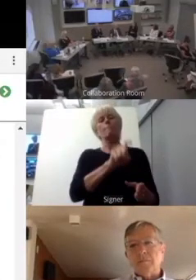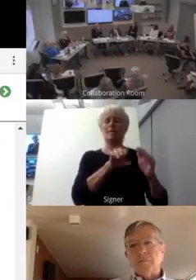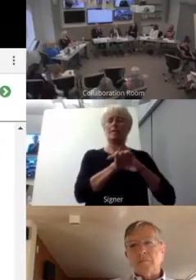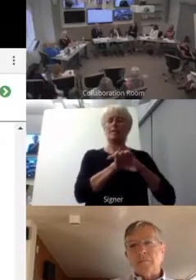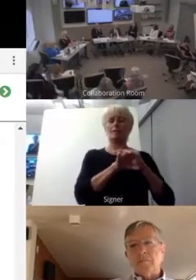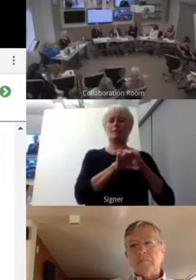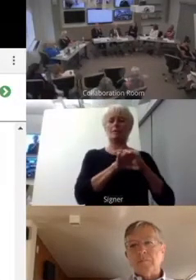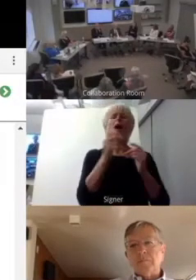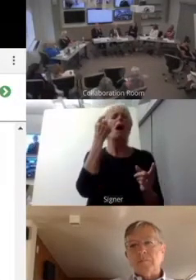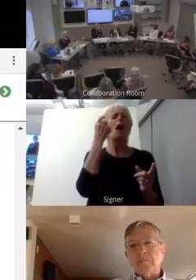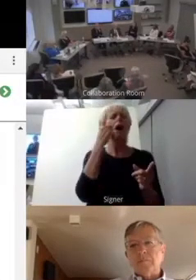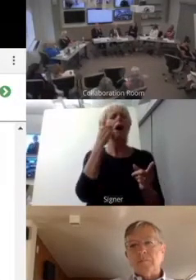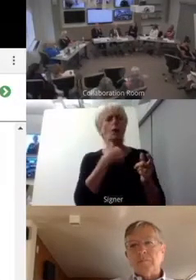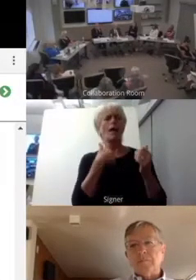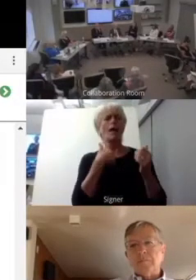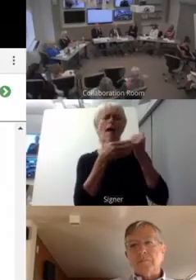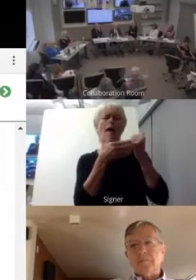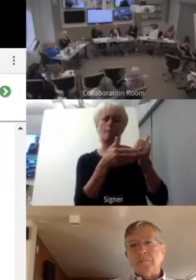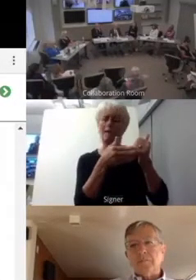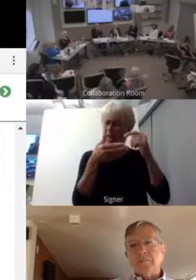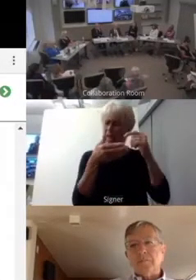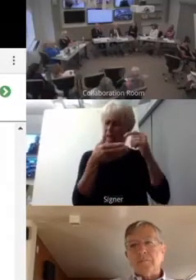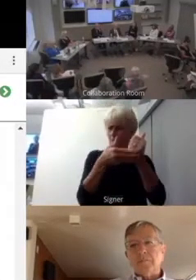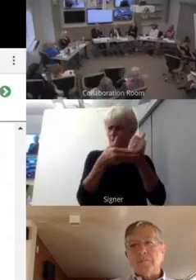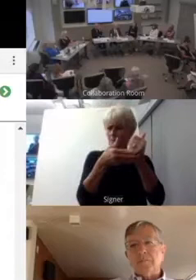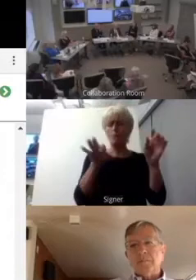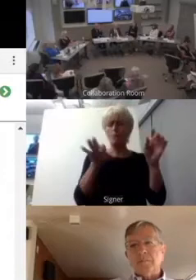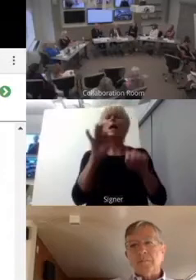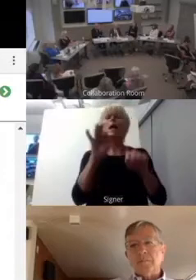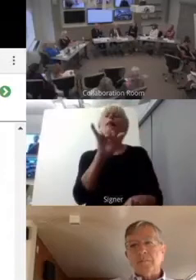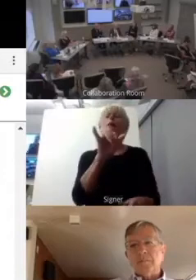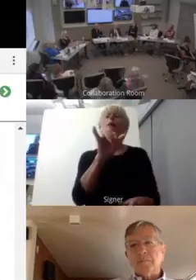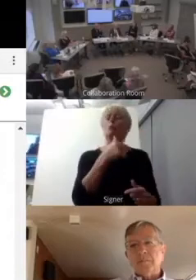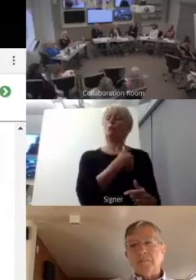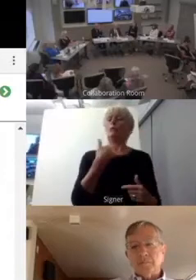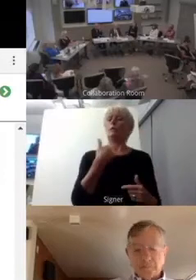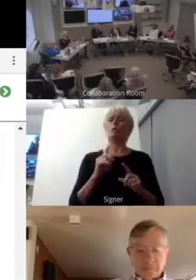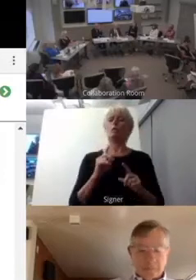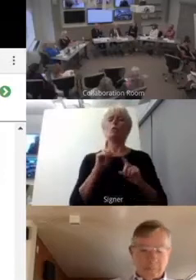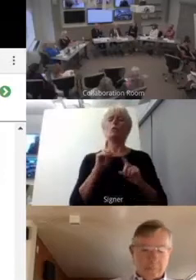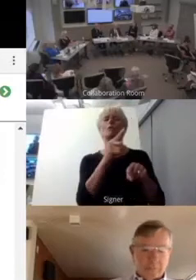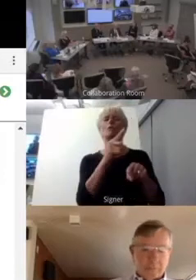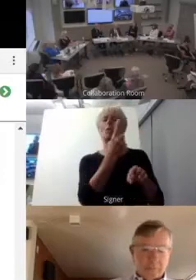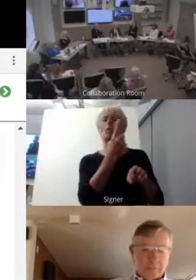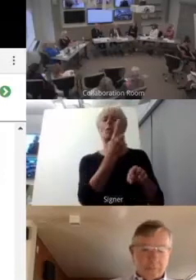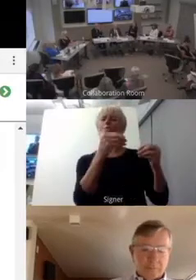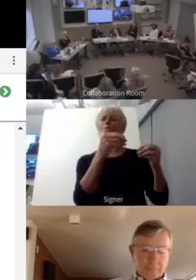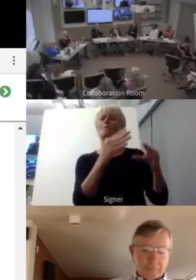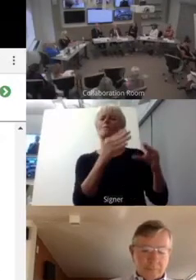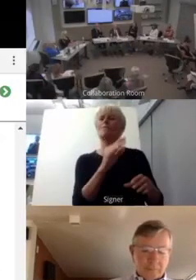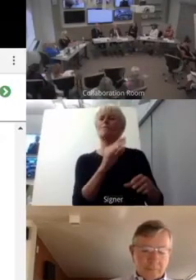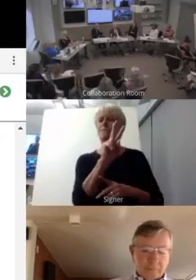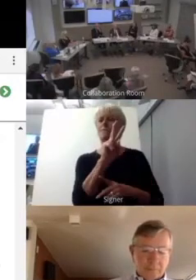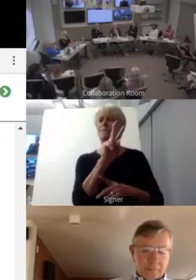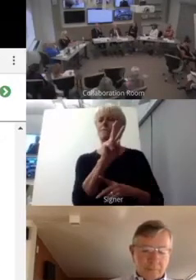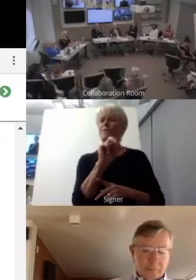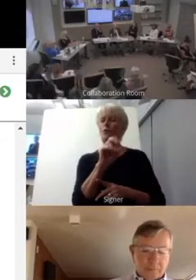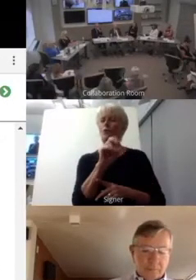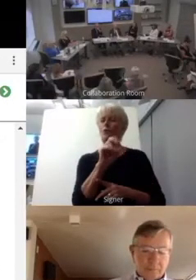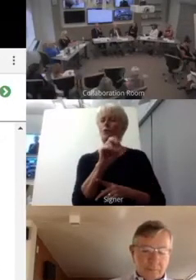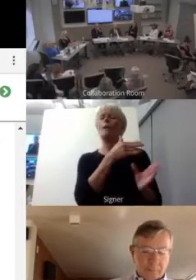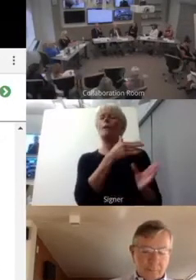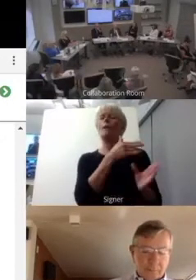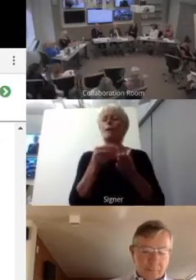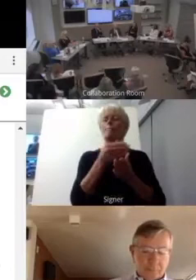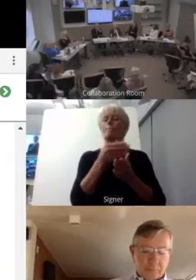So for example, we went to a vendor that we were going to be purchasing our email and our document creation suite, so